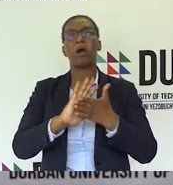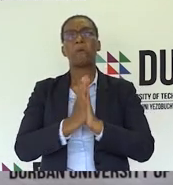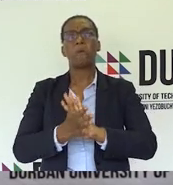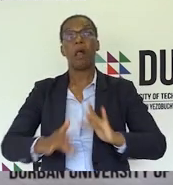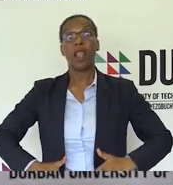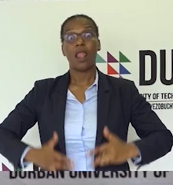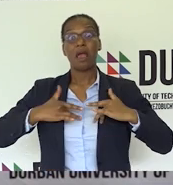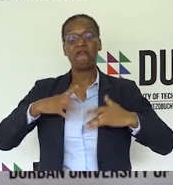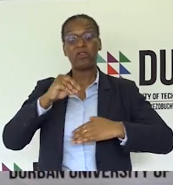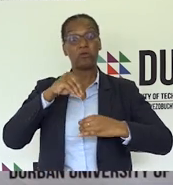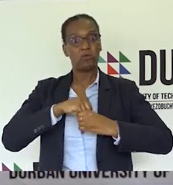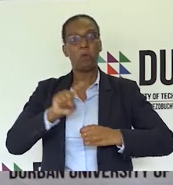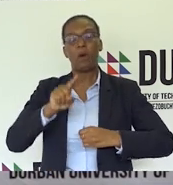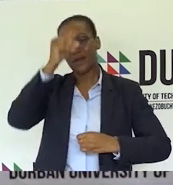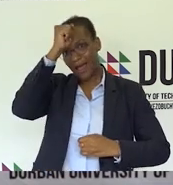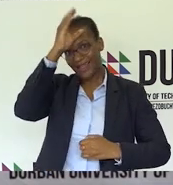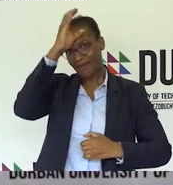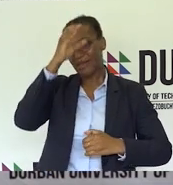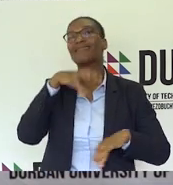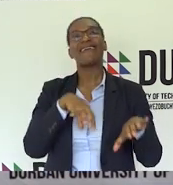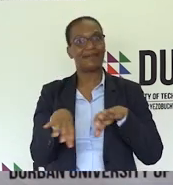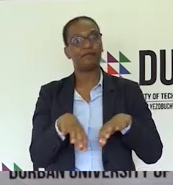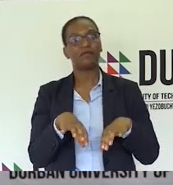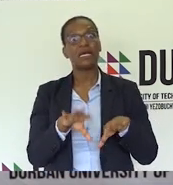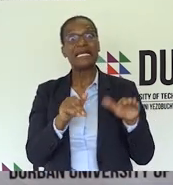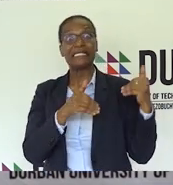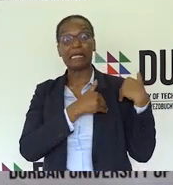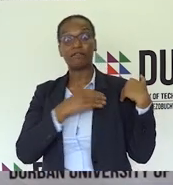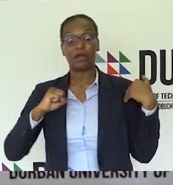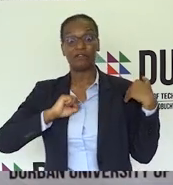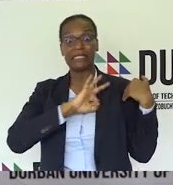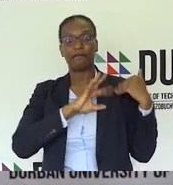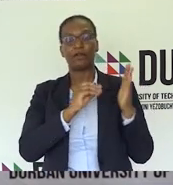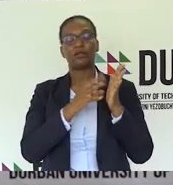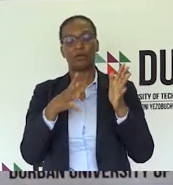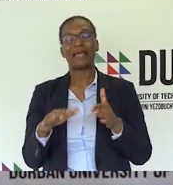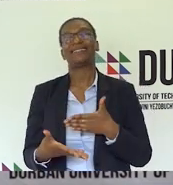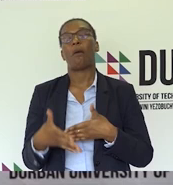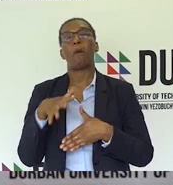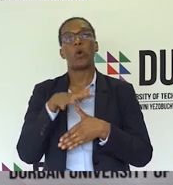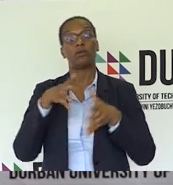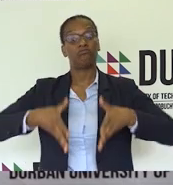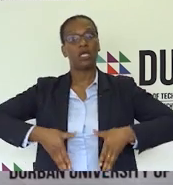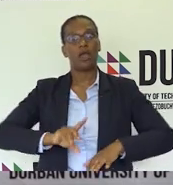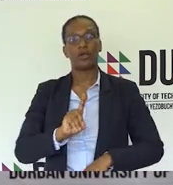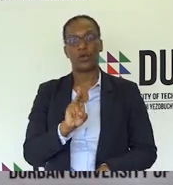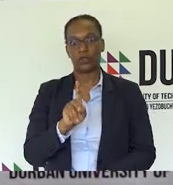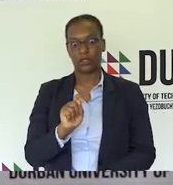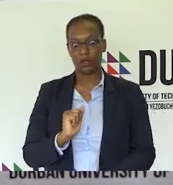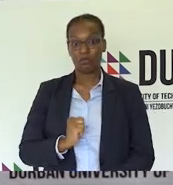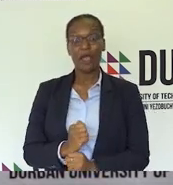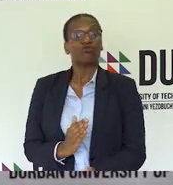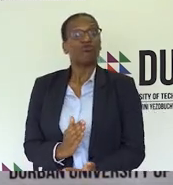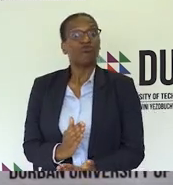our lives, including the academic activities. Safety of staff and students is our priority at DUT.